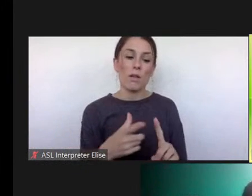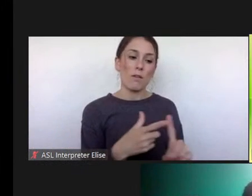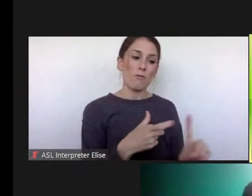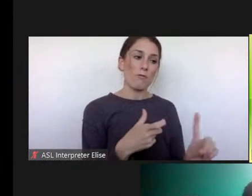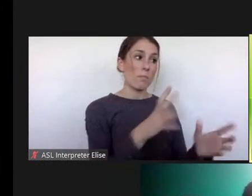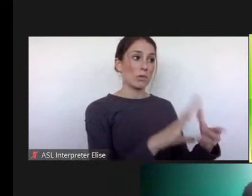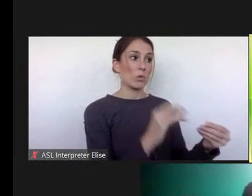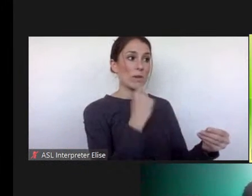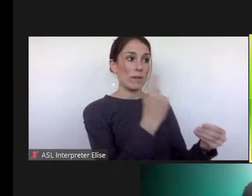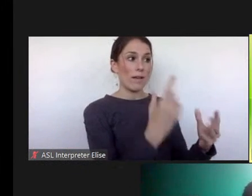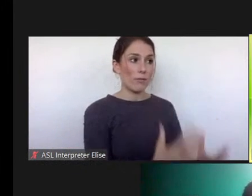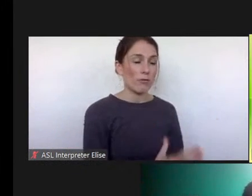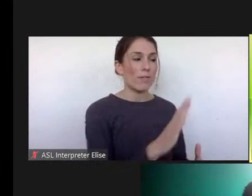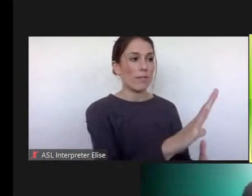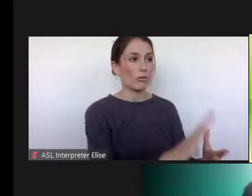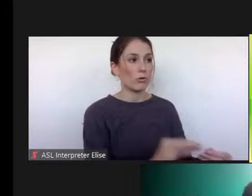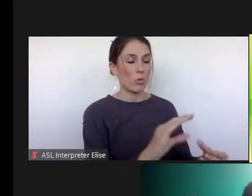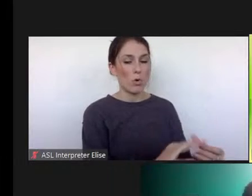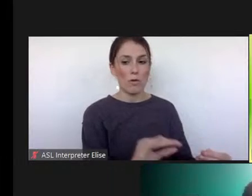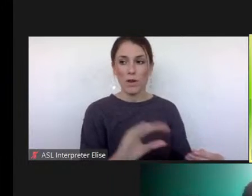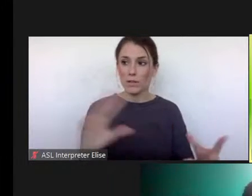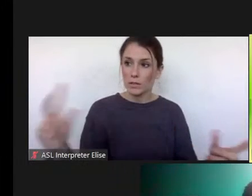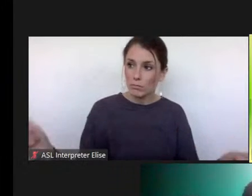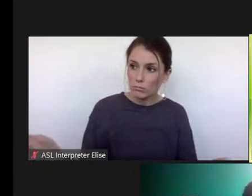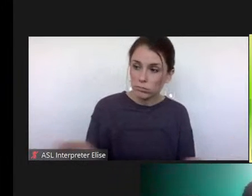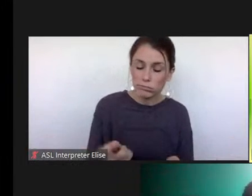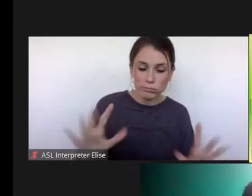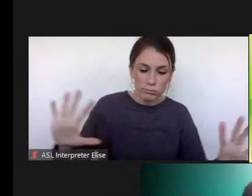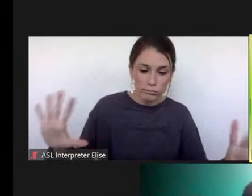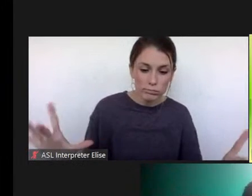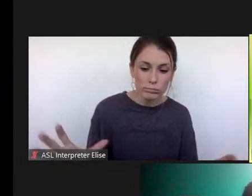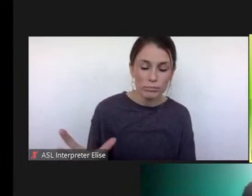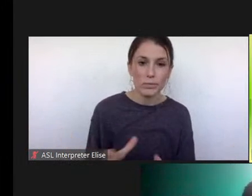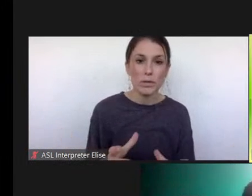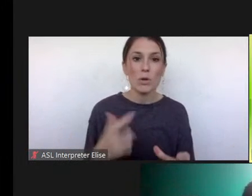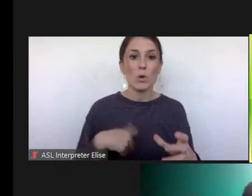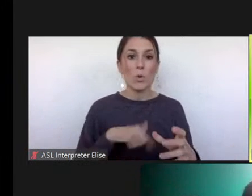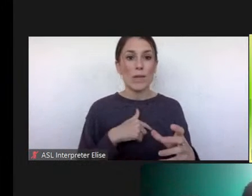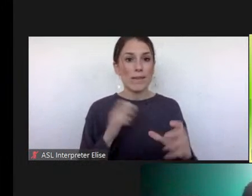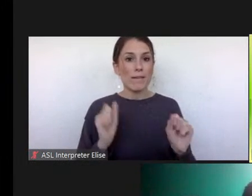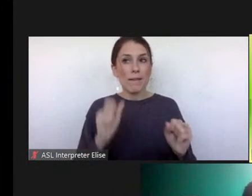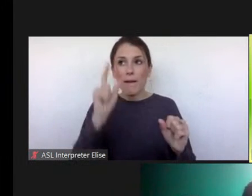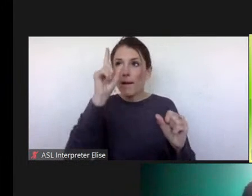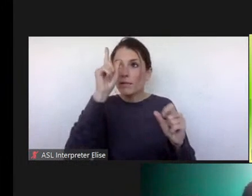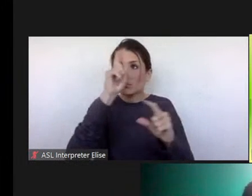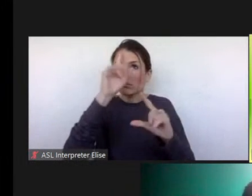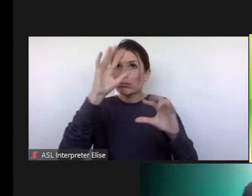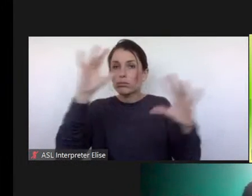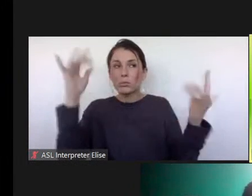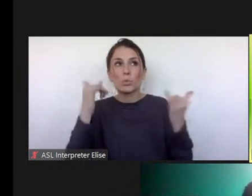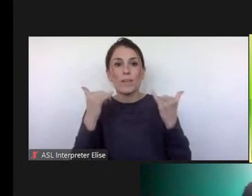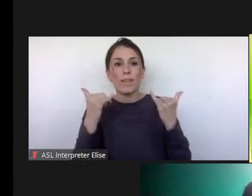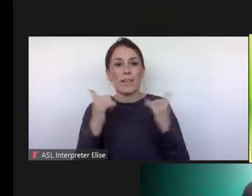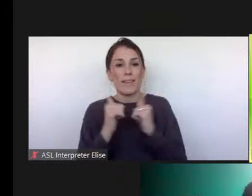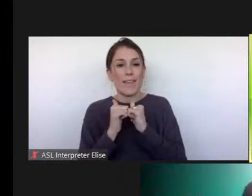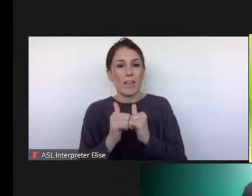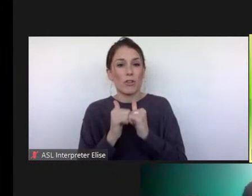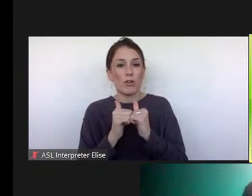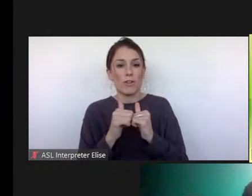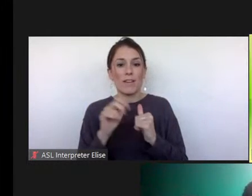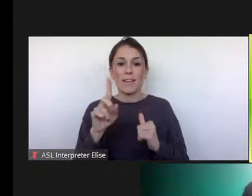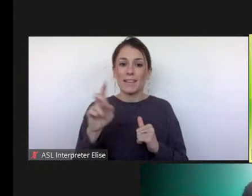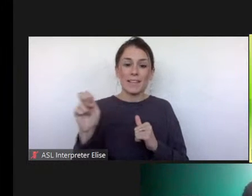stories, held together in care, so that we can imagine together a decolonized future of